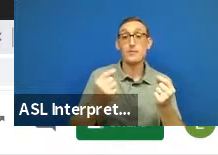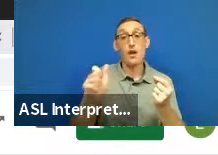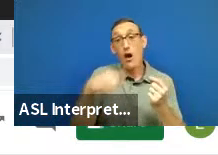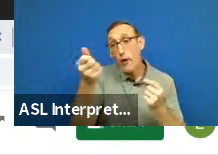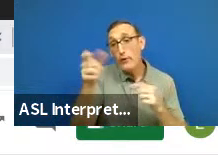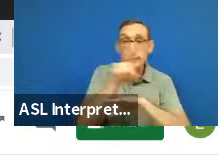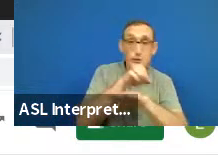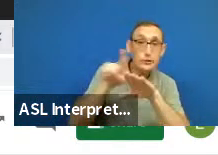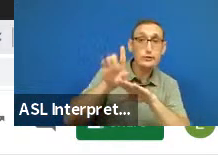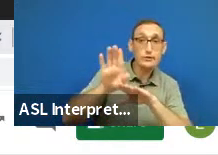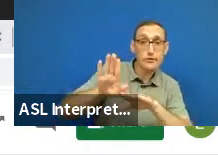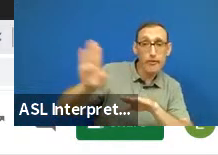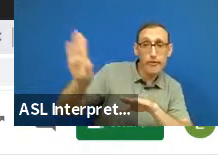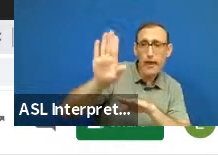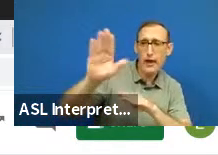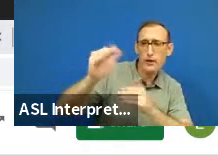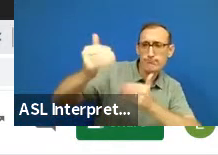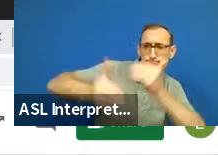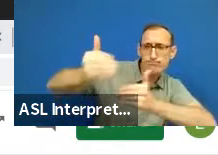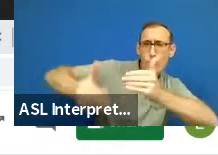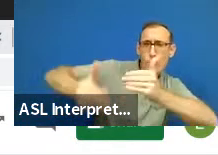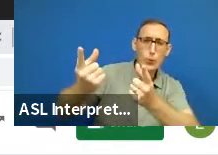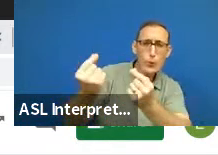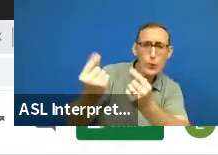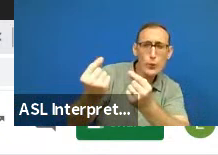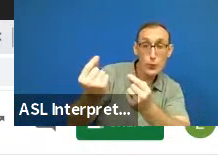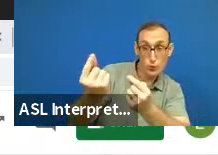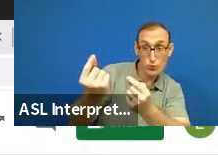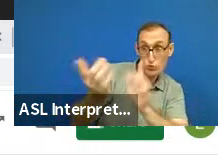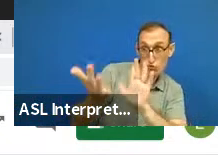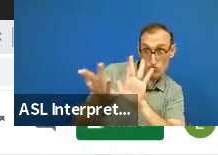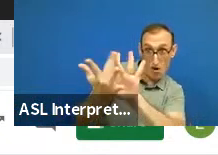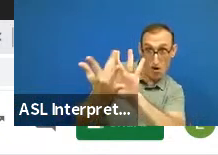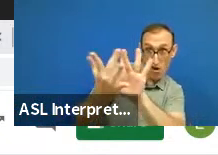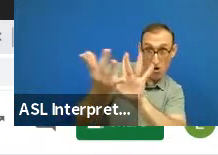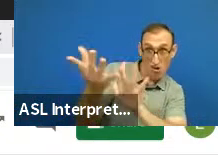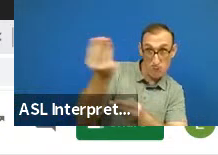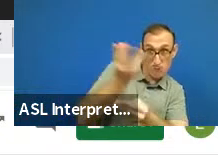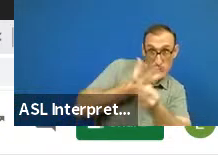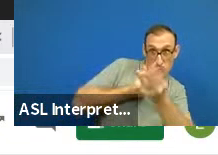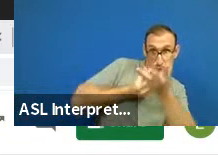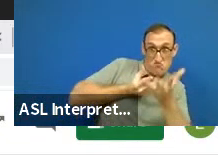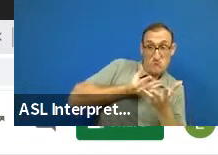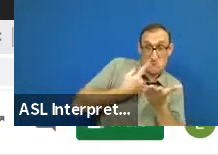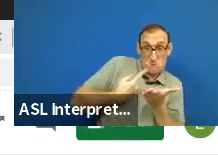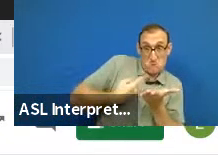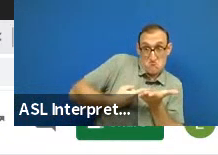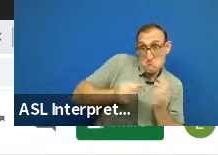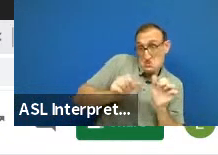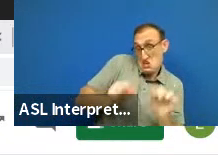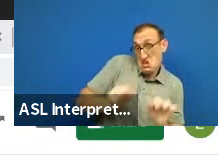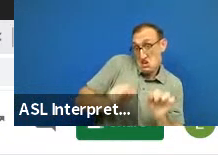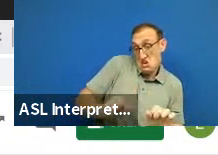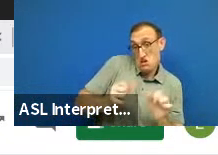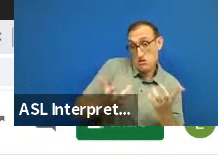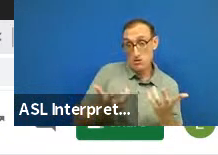districts, if someone would agree to do that, that would be fine. If we,